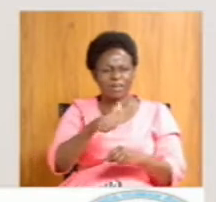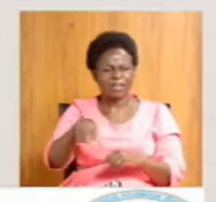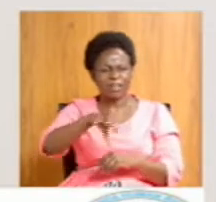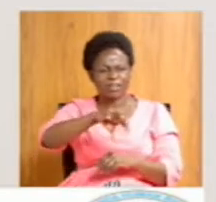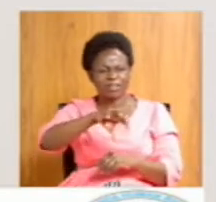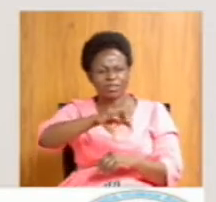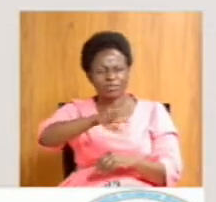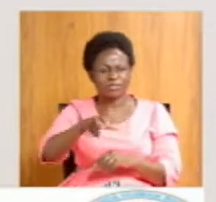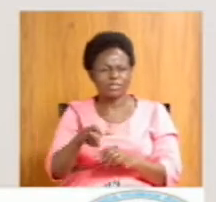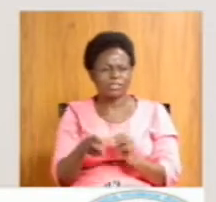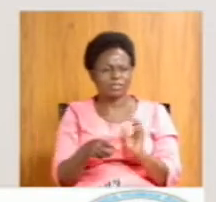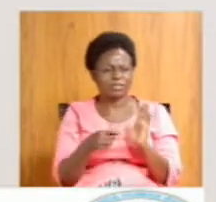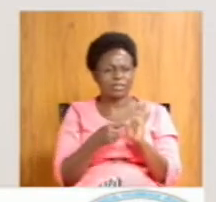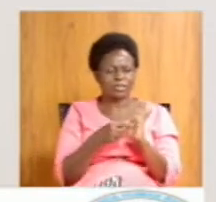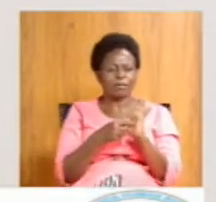like